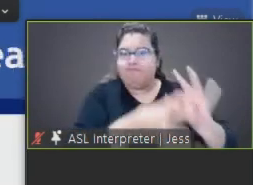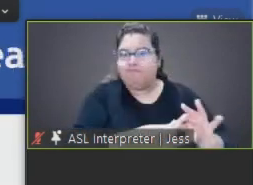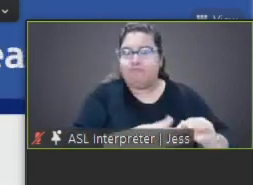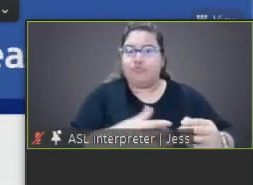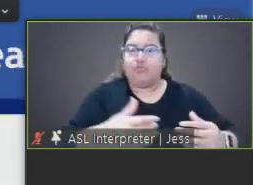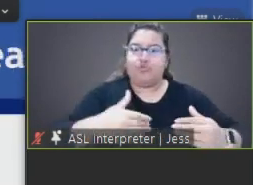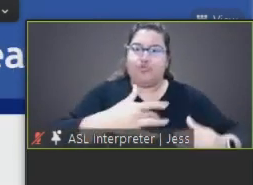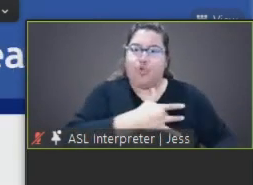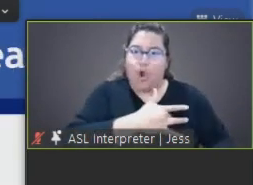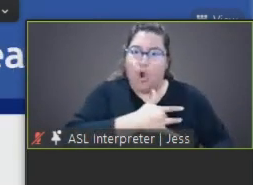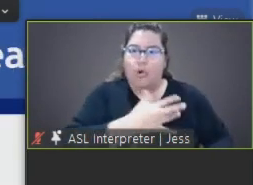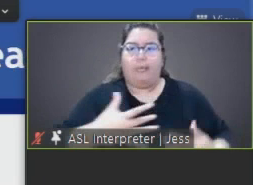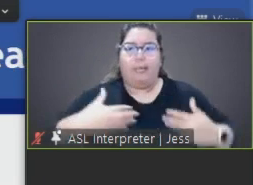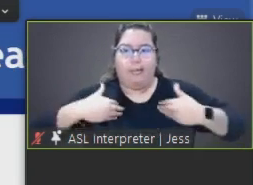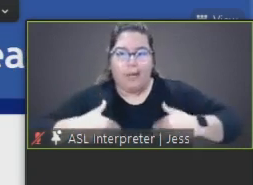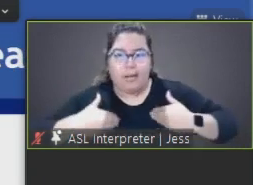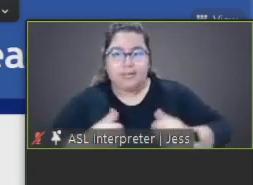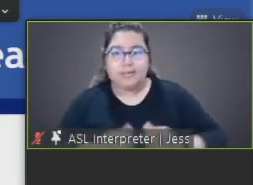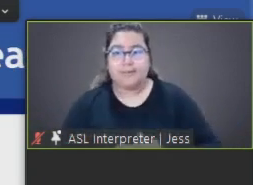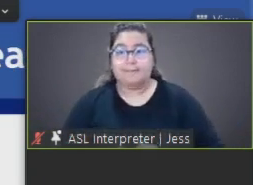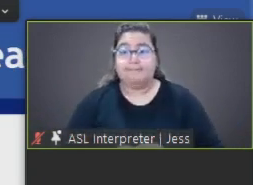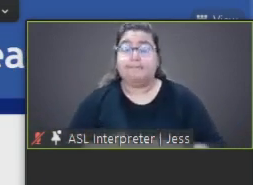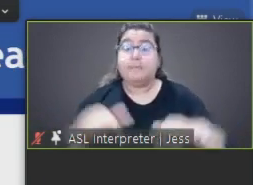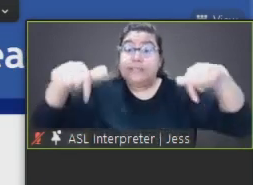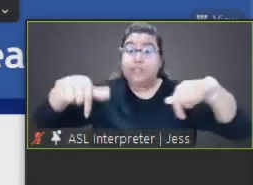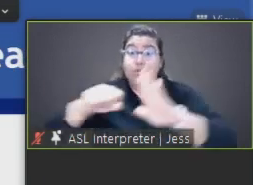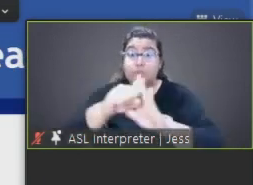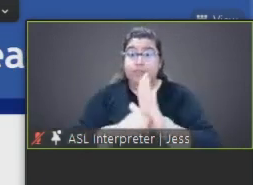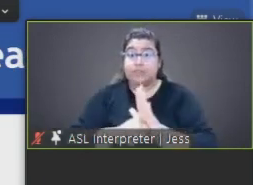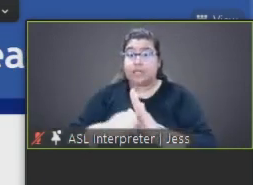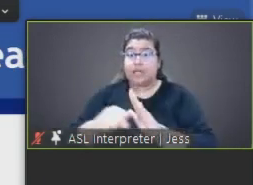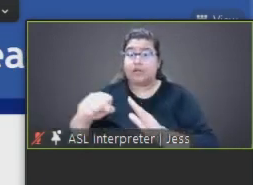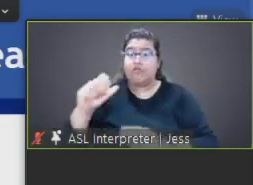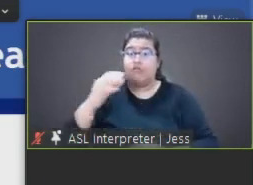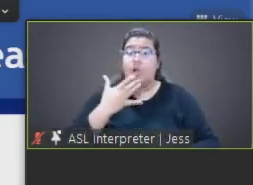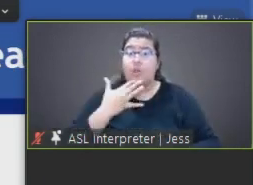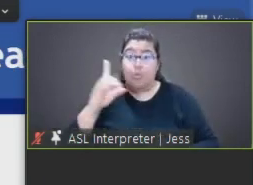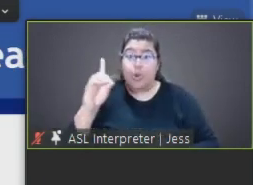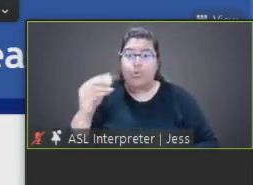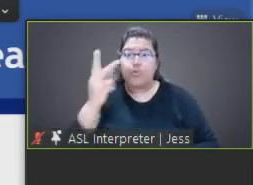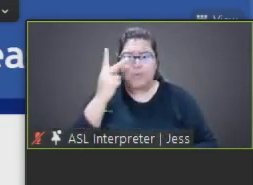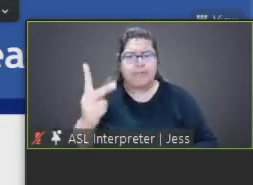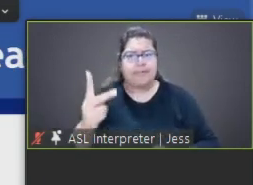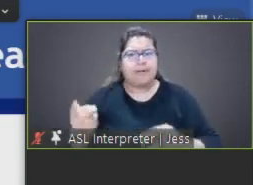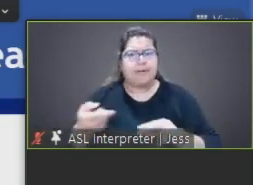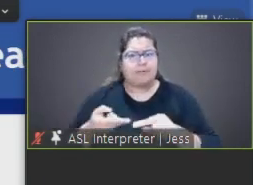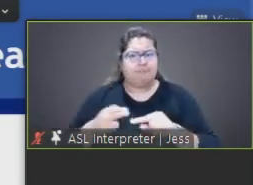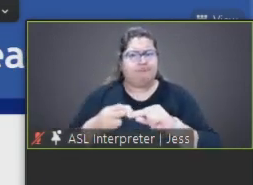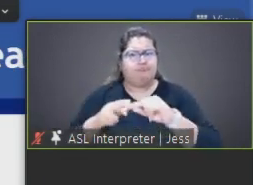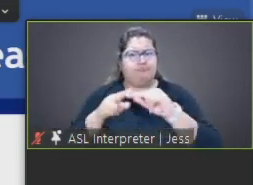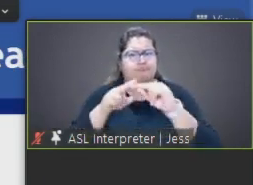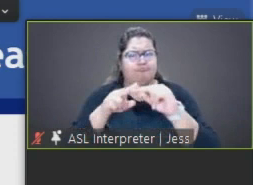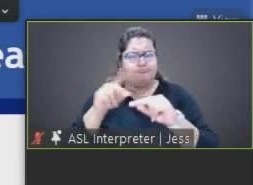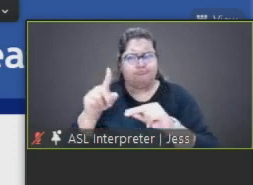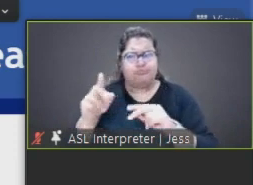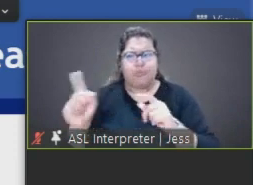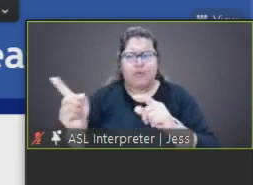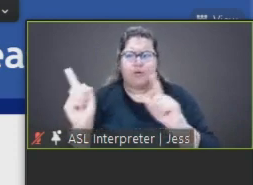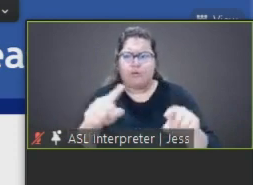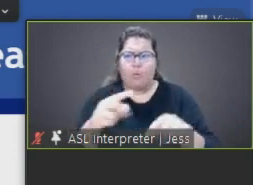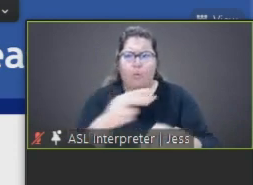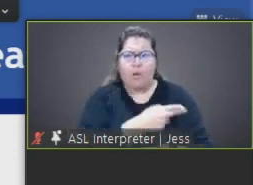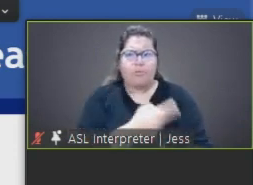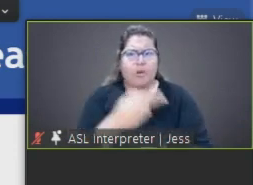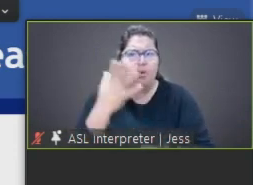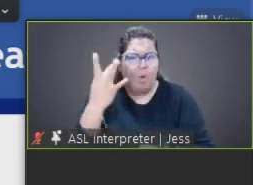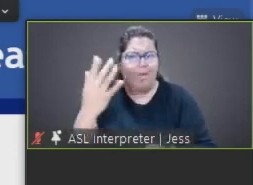here in Colorado, we are seeing an increase in the number of hospitalizations and outbreaks due to RSV. And for really the last couple of